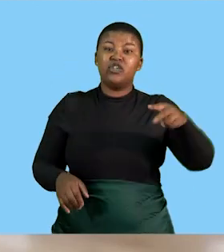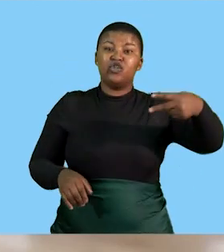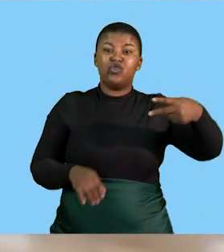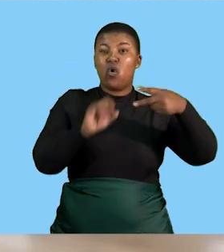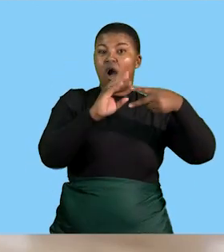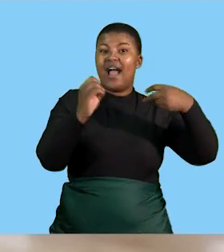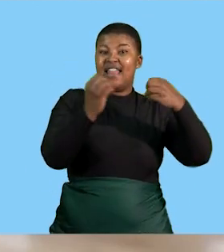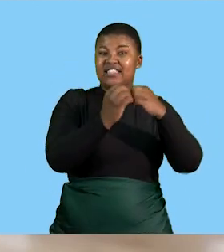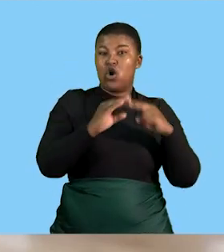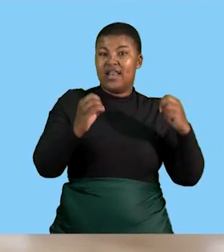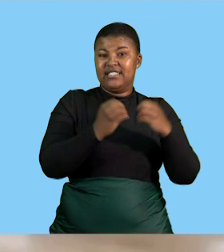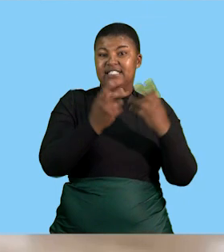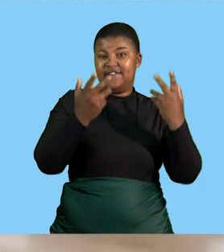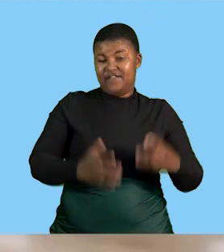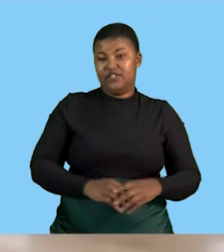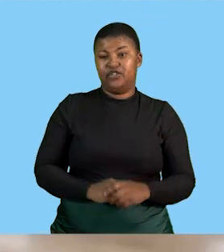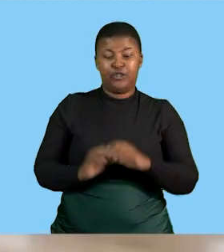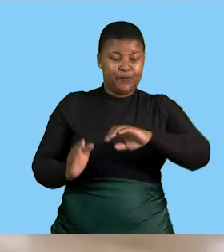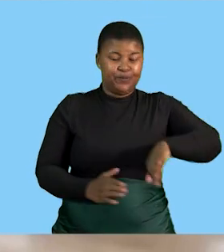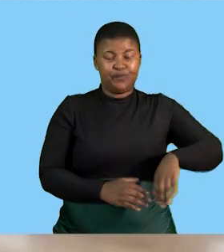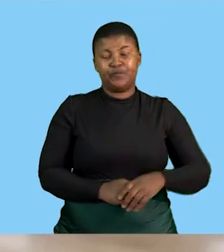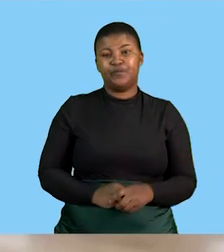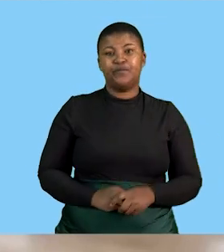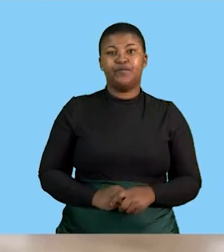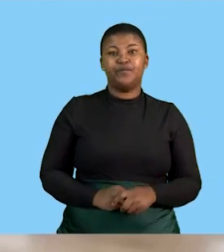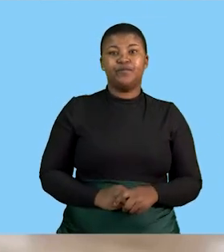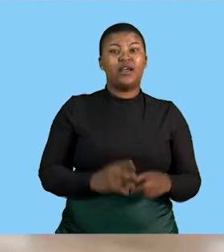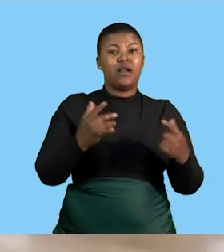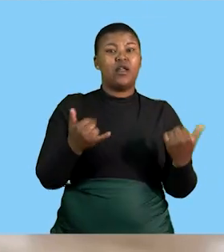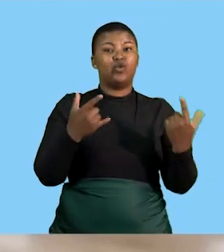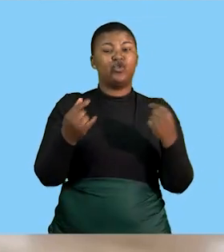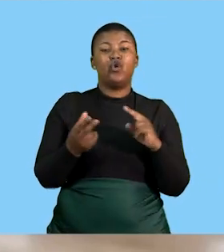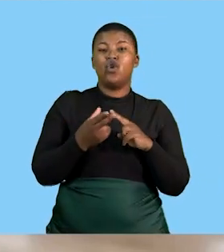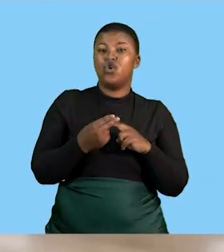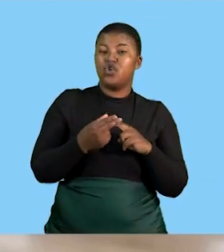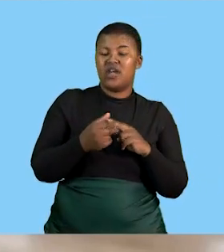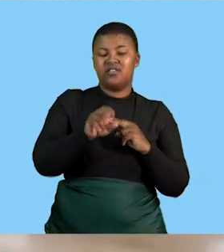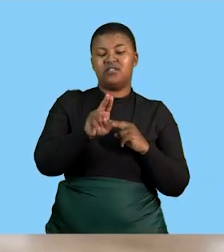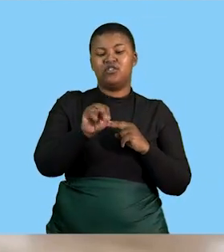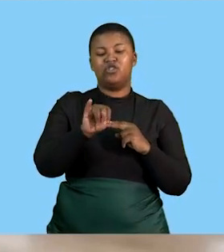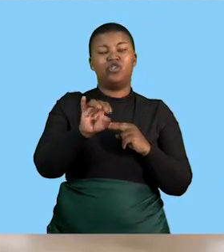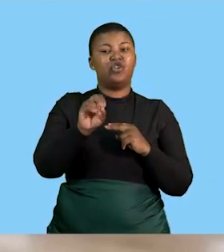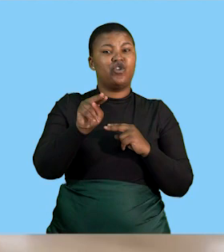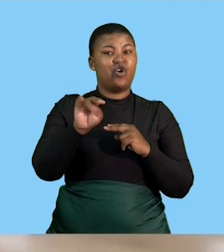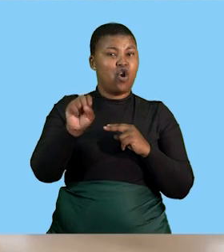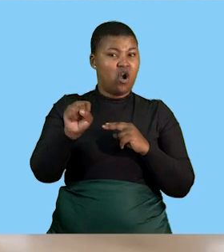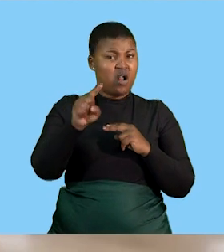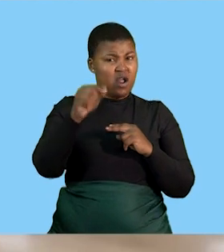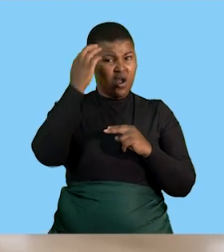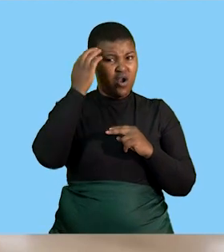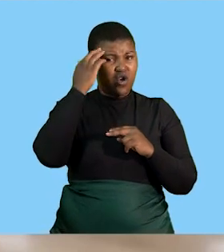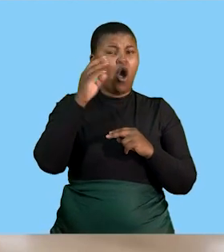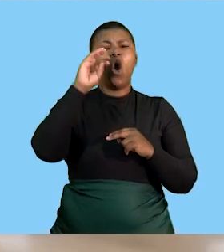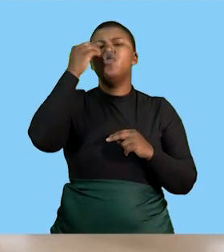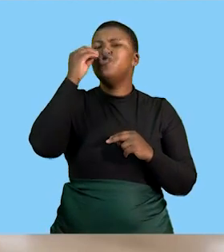organizations. Our following one is unions. Now, you should be familiar with unions because they are in the news a lot.